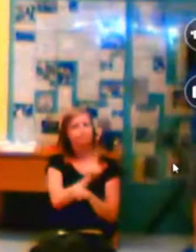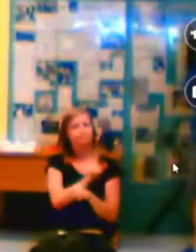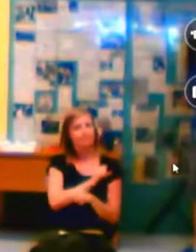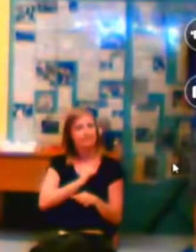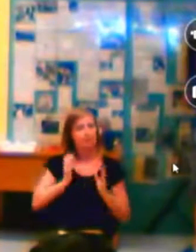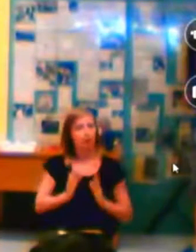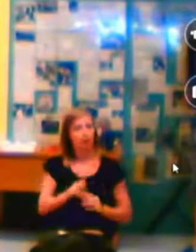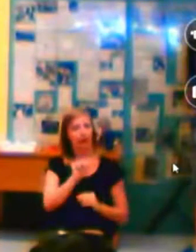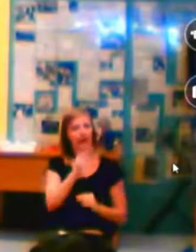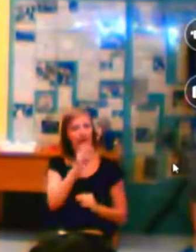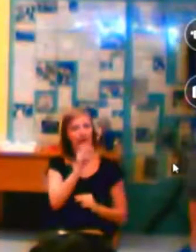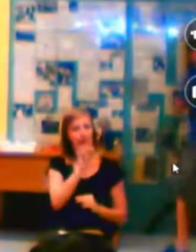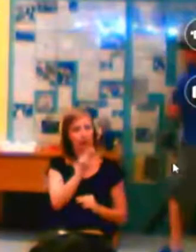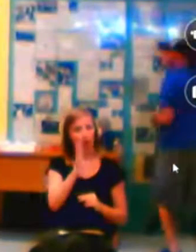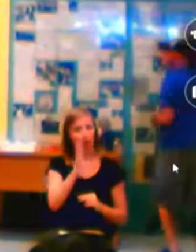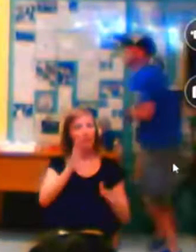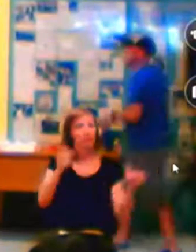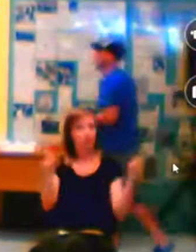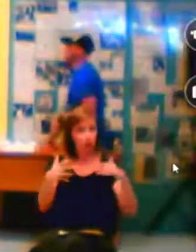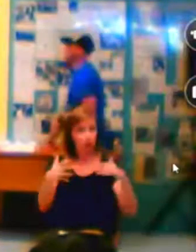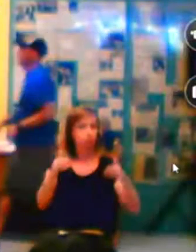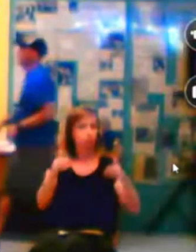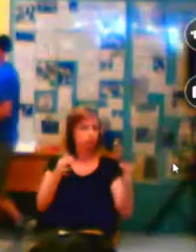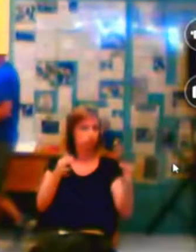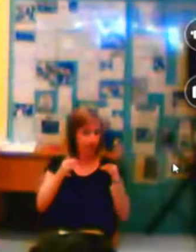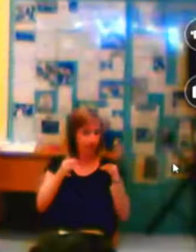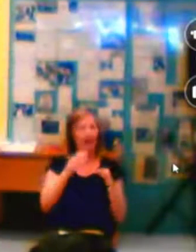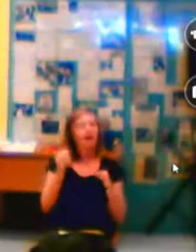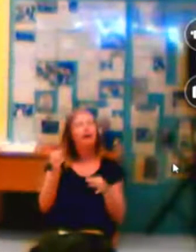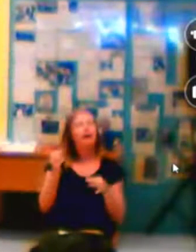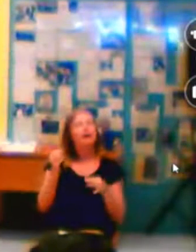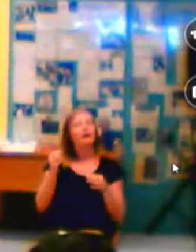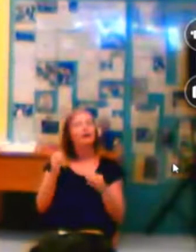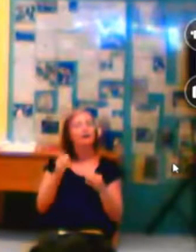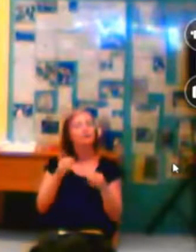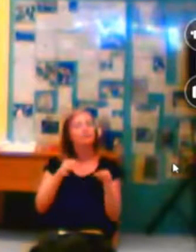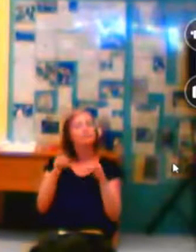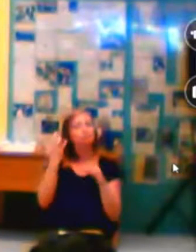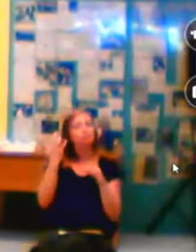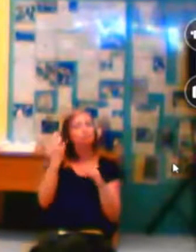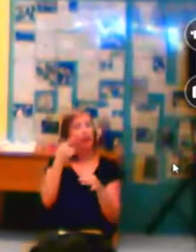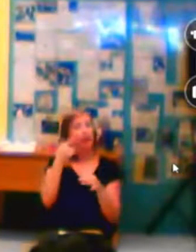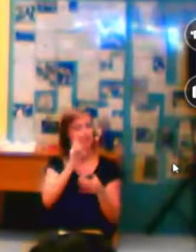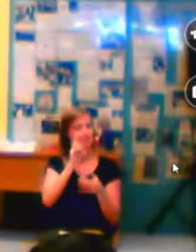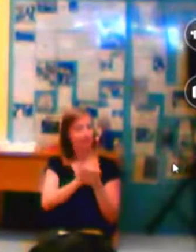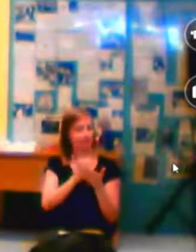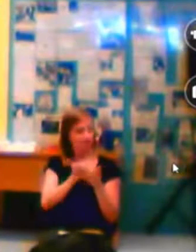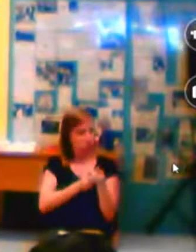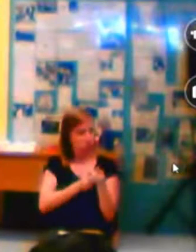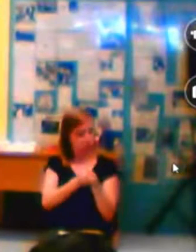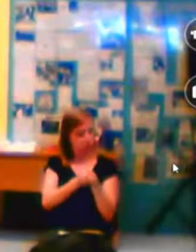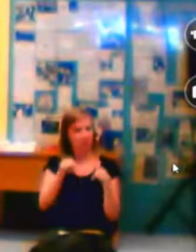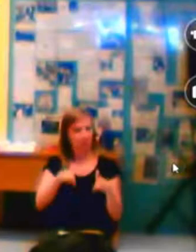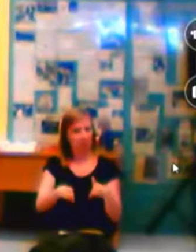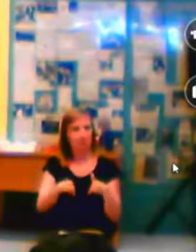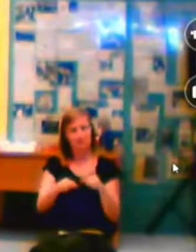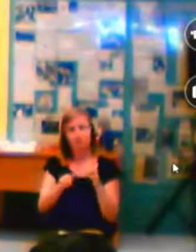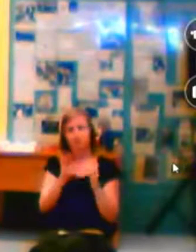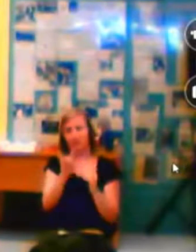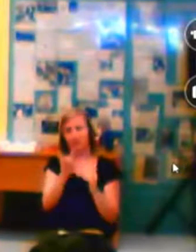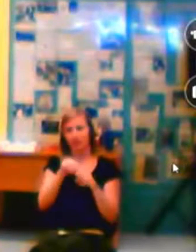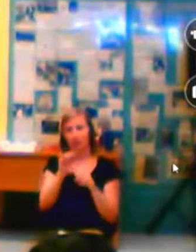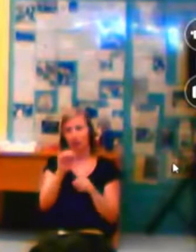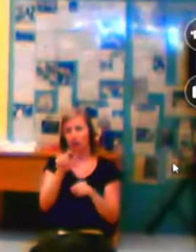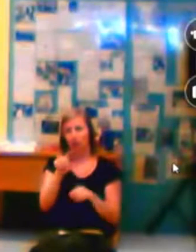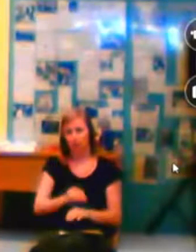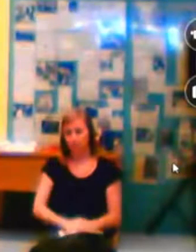Candy. Thanks to Atlantis for hosting this and CCDC for putting it on. So to get us moving along, I'm going to pass the mic to